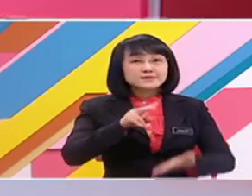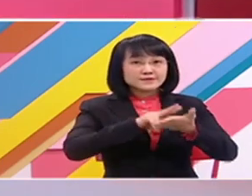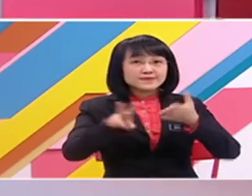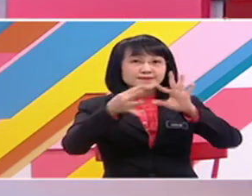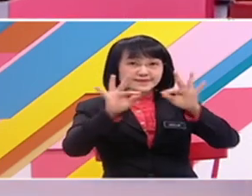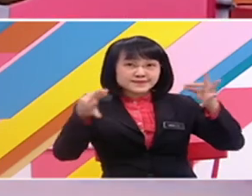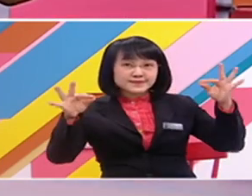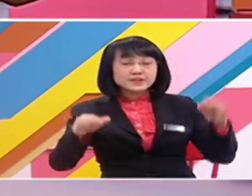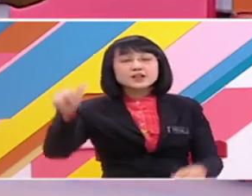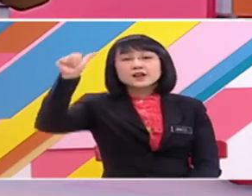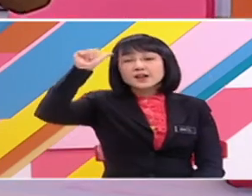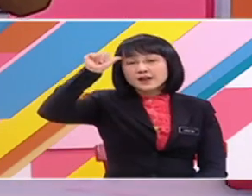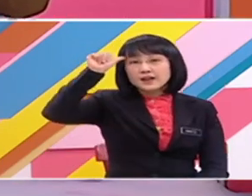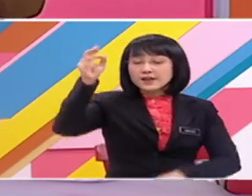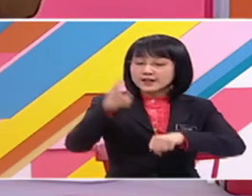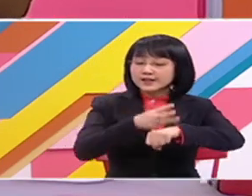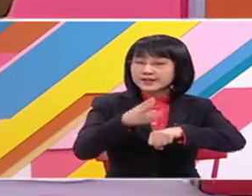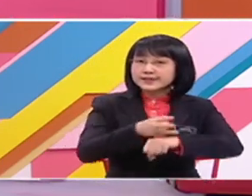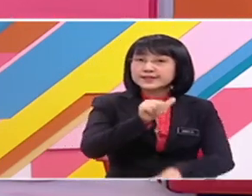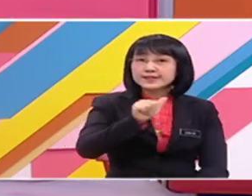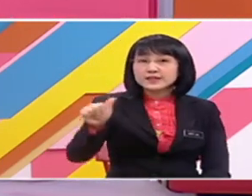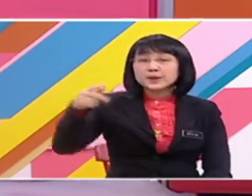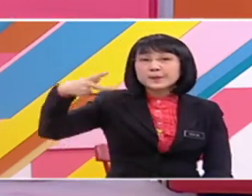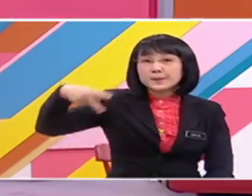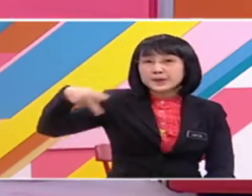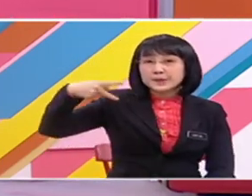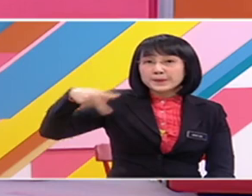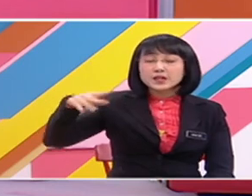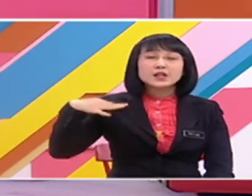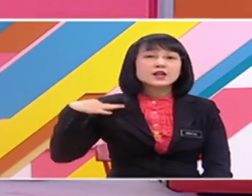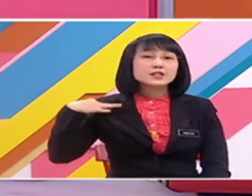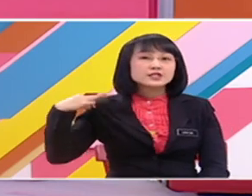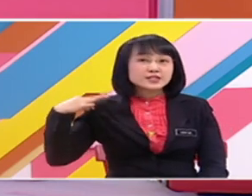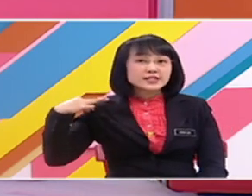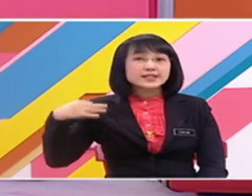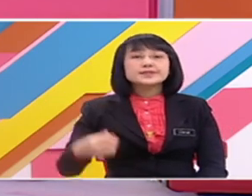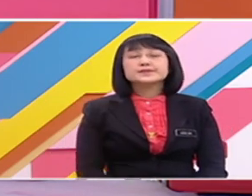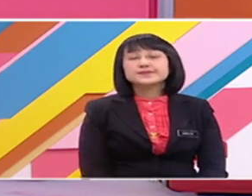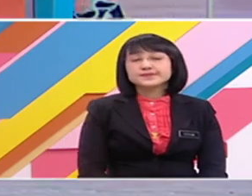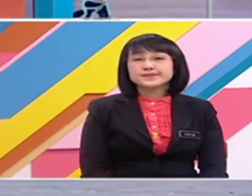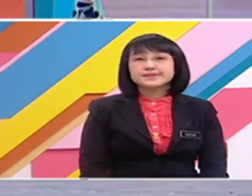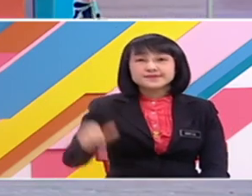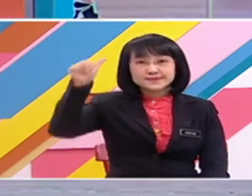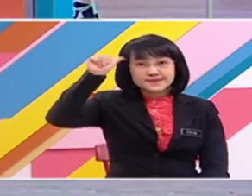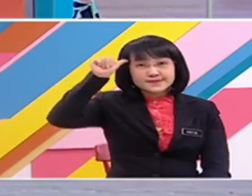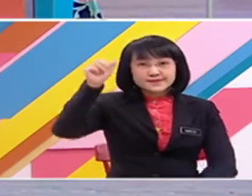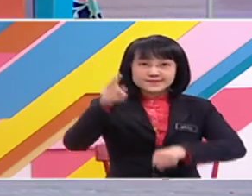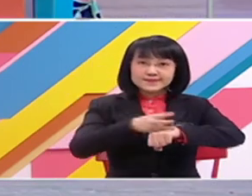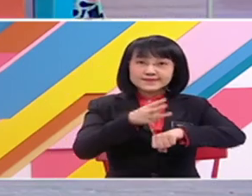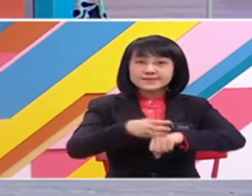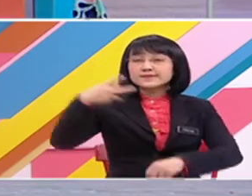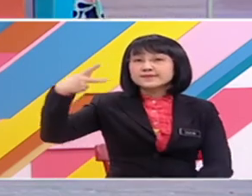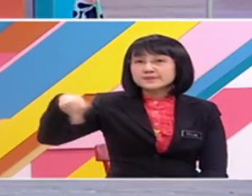Okay. Adib wears a purple shirt. Okay. Adib wears a